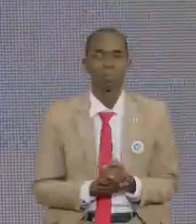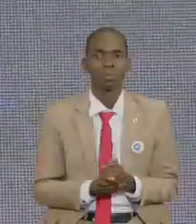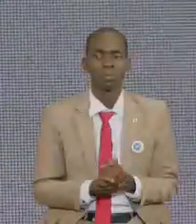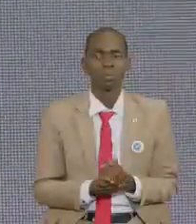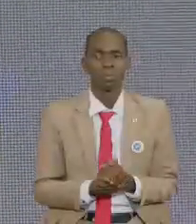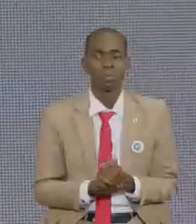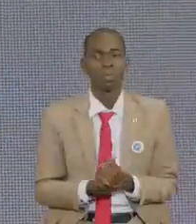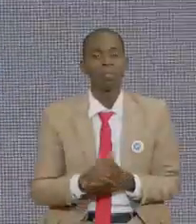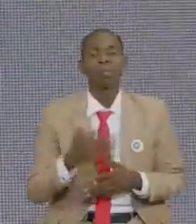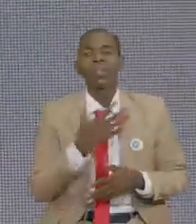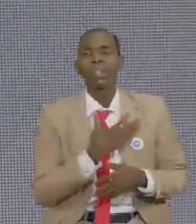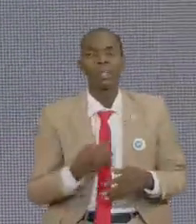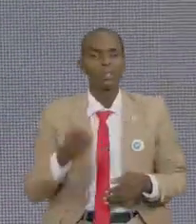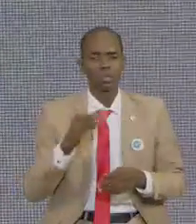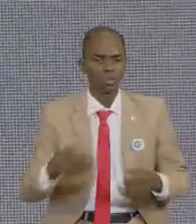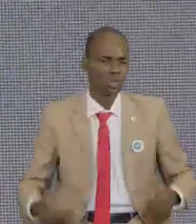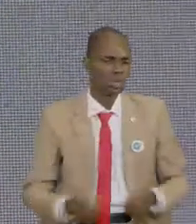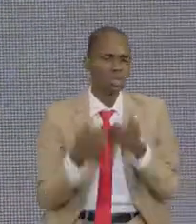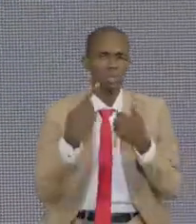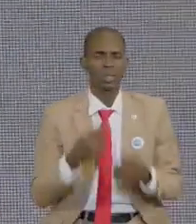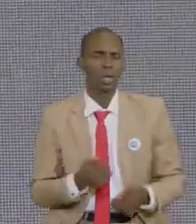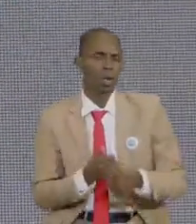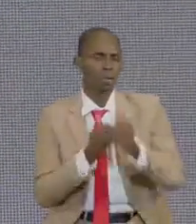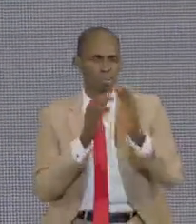And so when they challenged the apostles and the disciples,